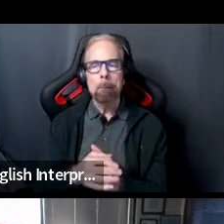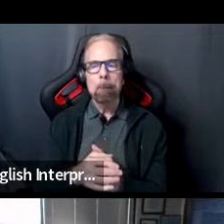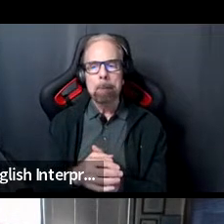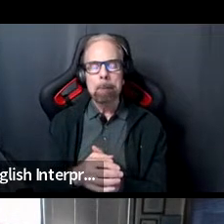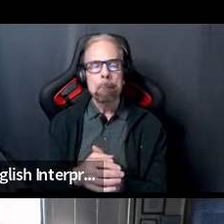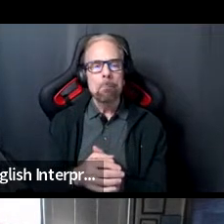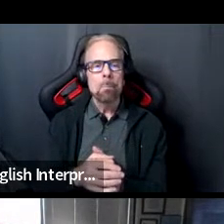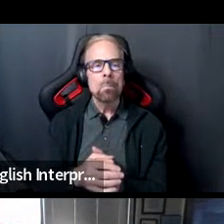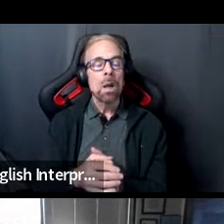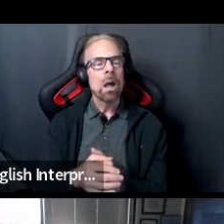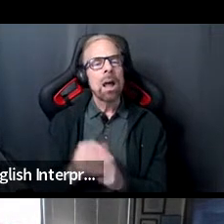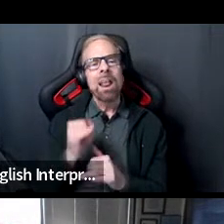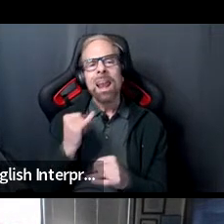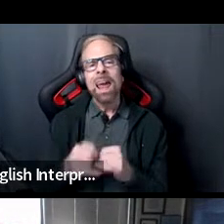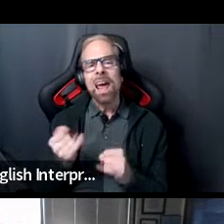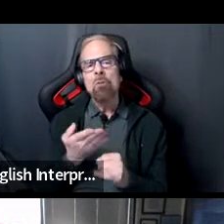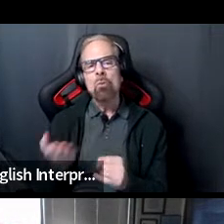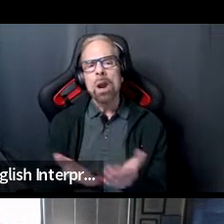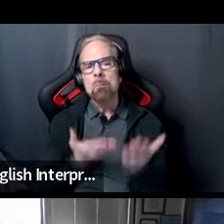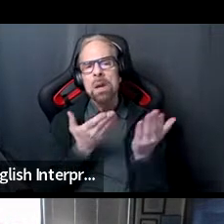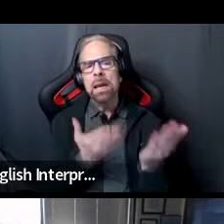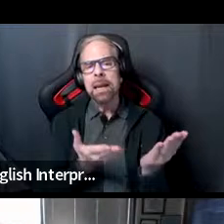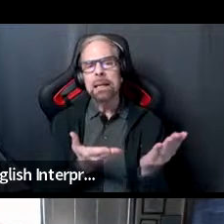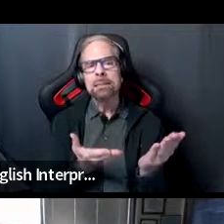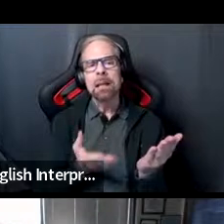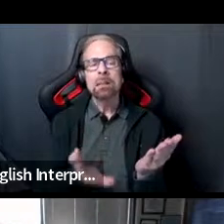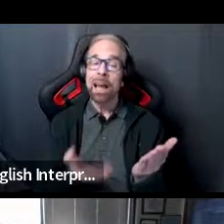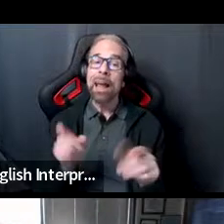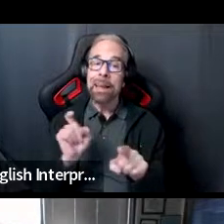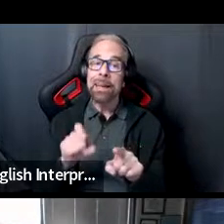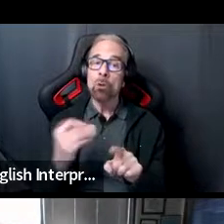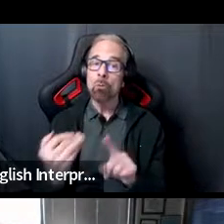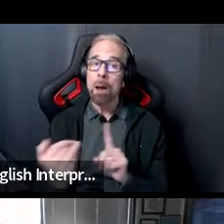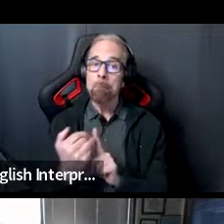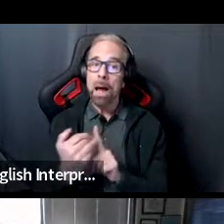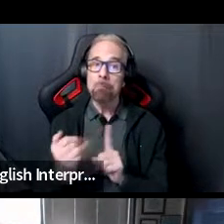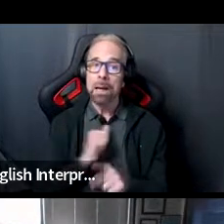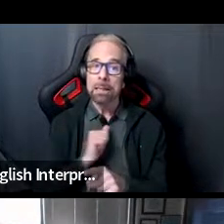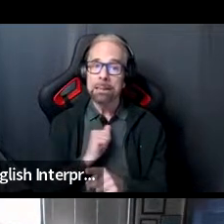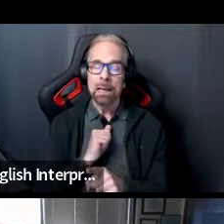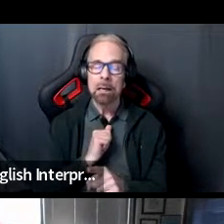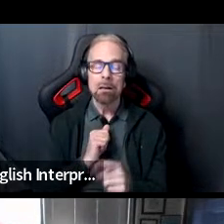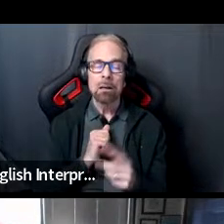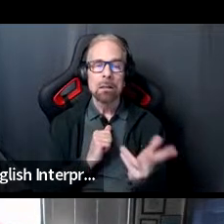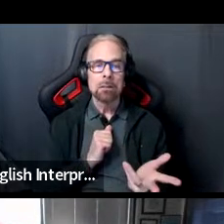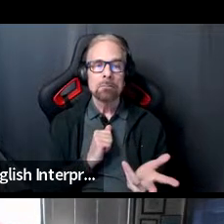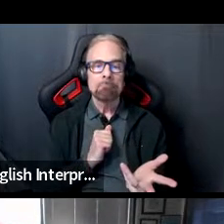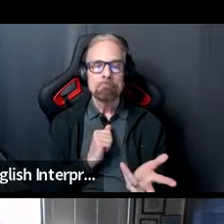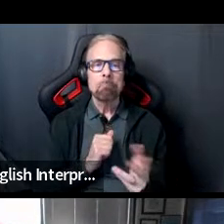Last piece of advice I gave to somebody is a piece of advice I need to remind myself. Just breathe.